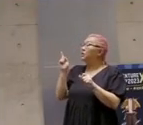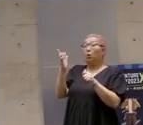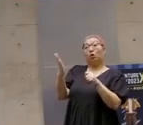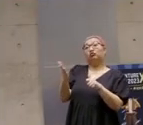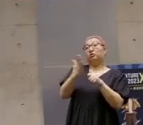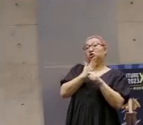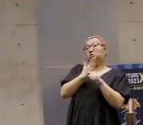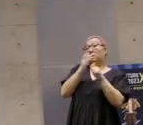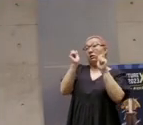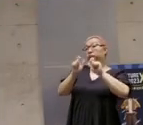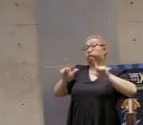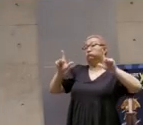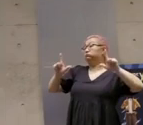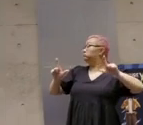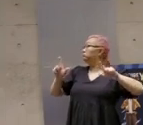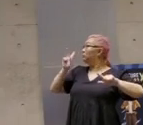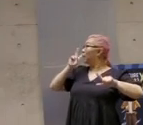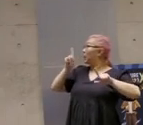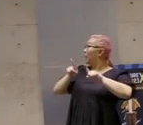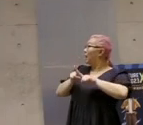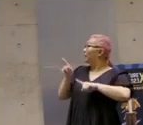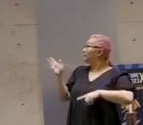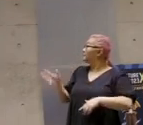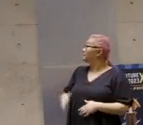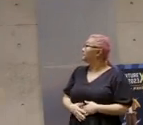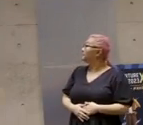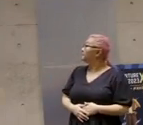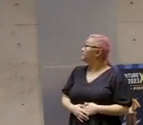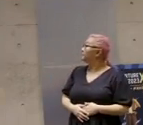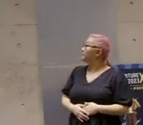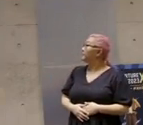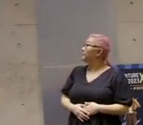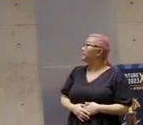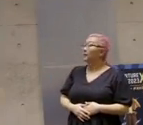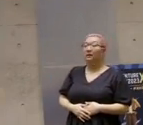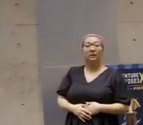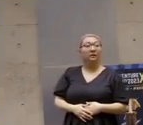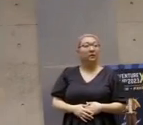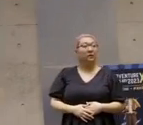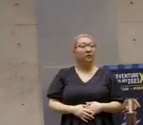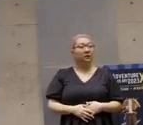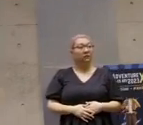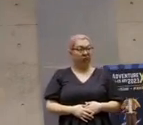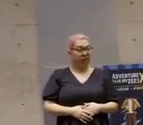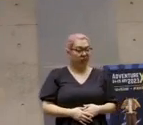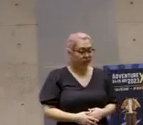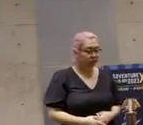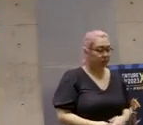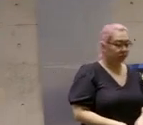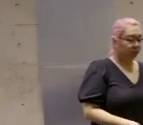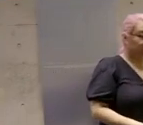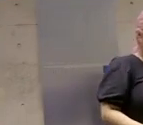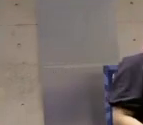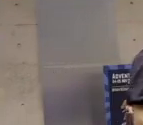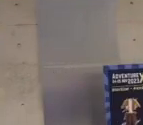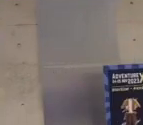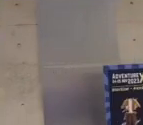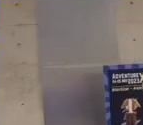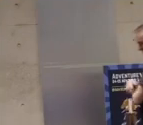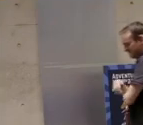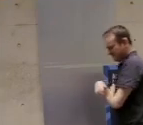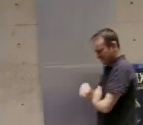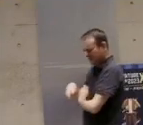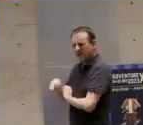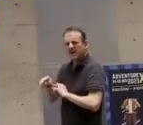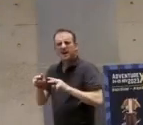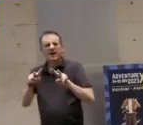original game running. It's a bit of a crappy video, but I wanted the finger because it shows.